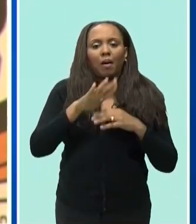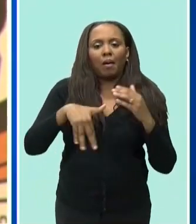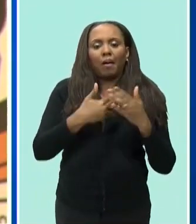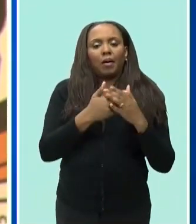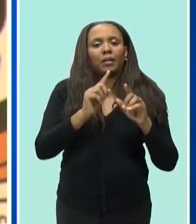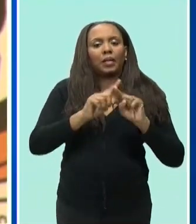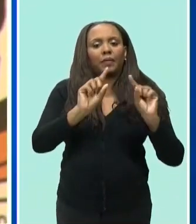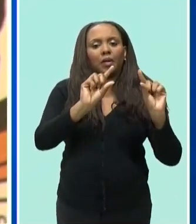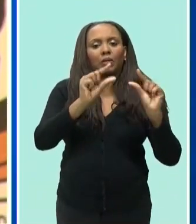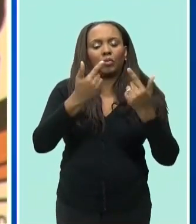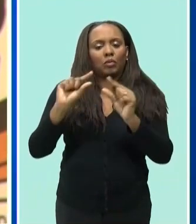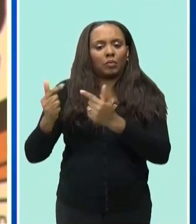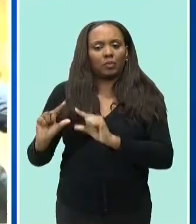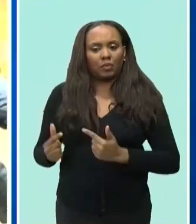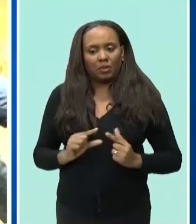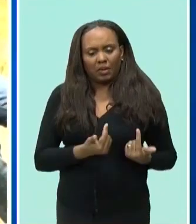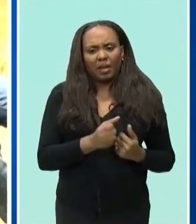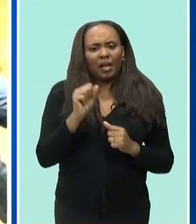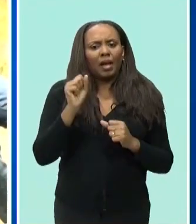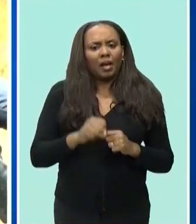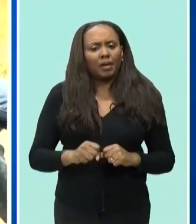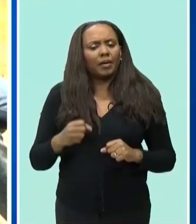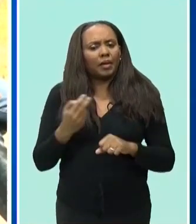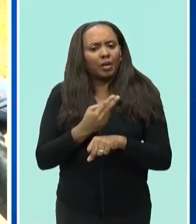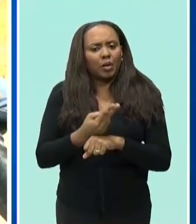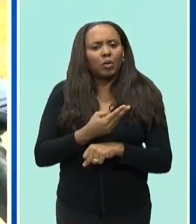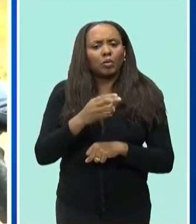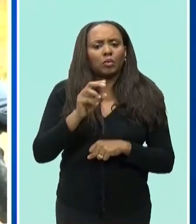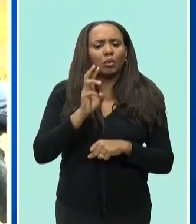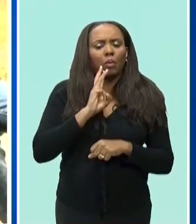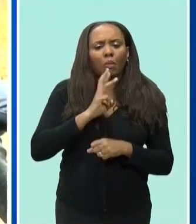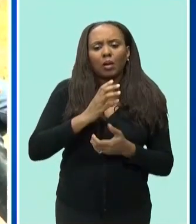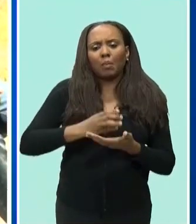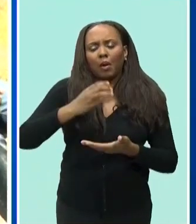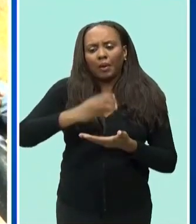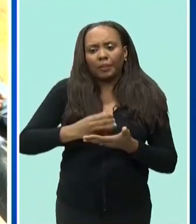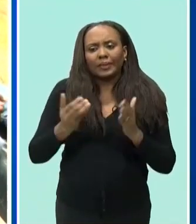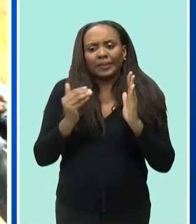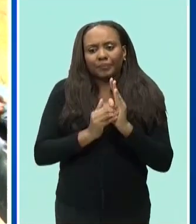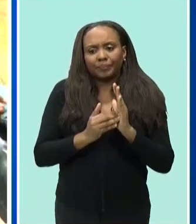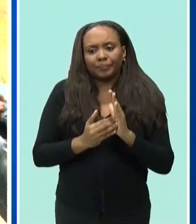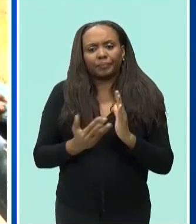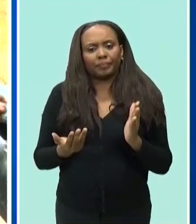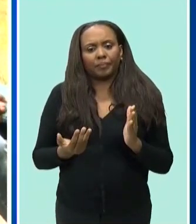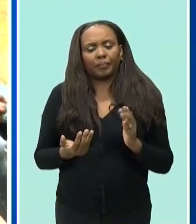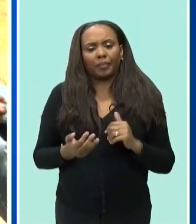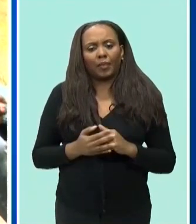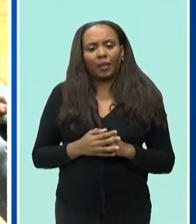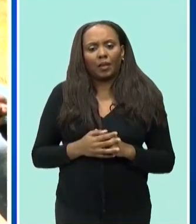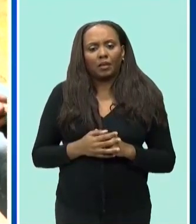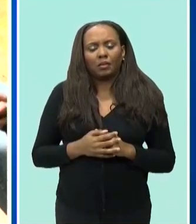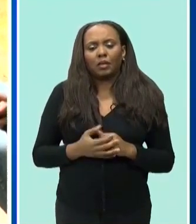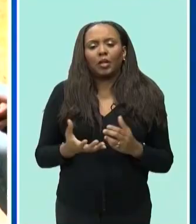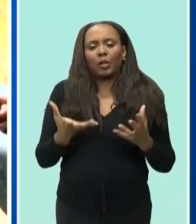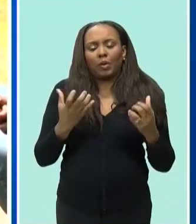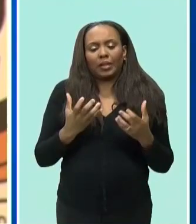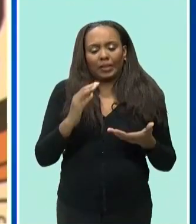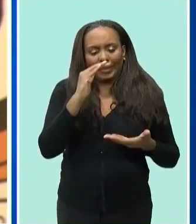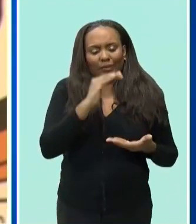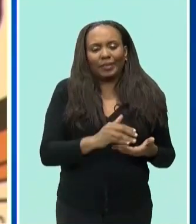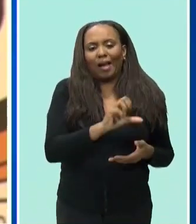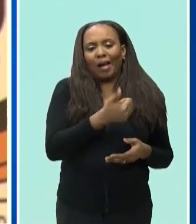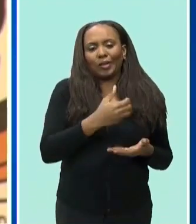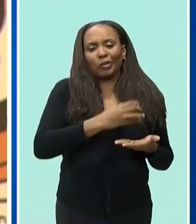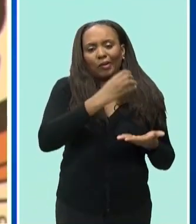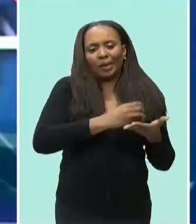refill reusable water bottles. Increasing the amount of water consumed daily while decreasing the amount of other drinks is not only healthier, but